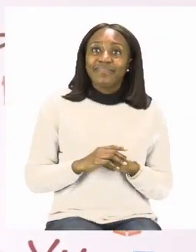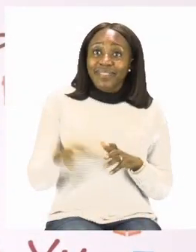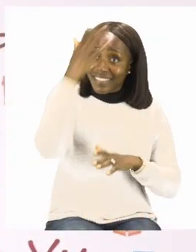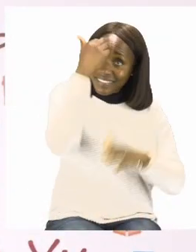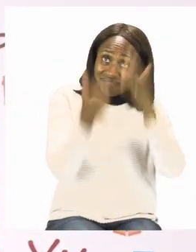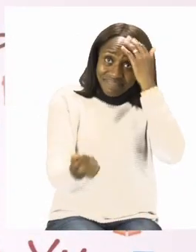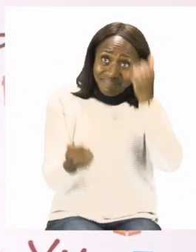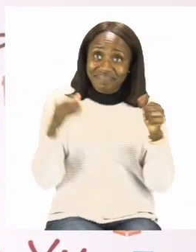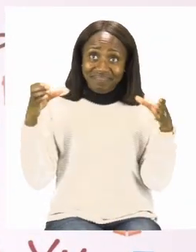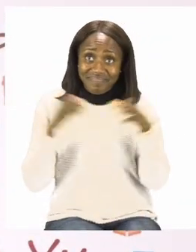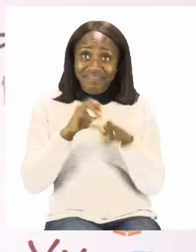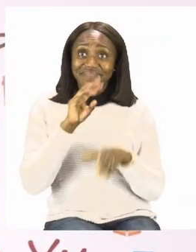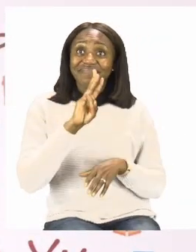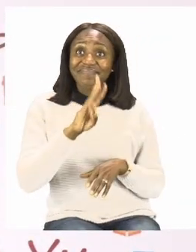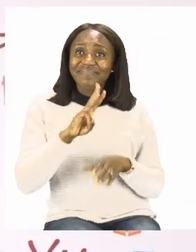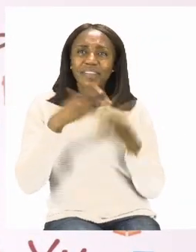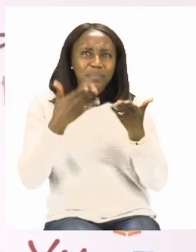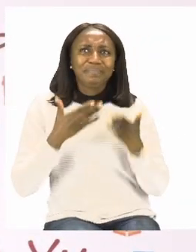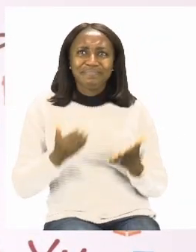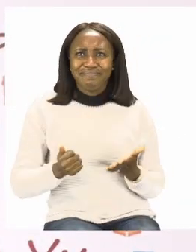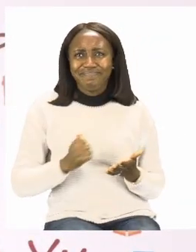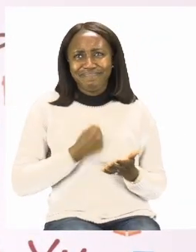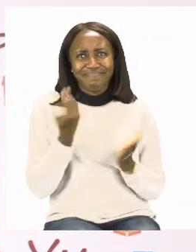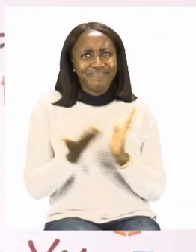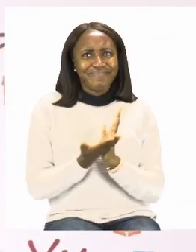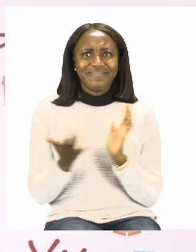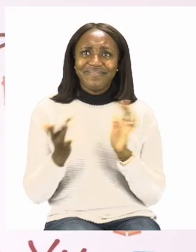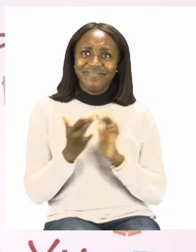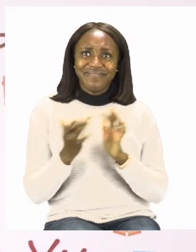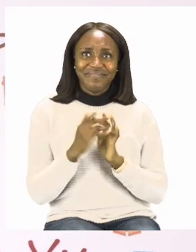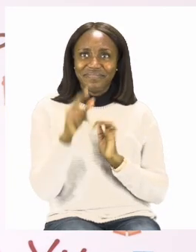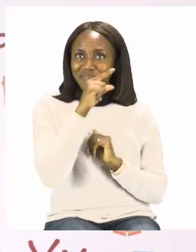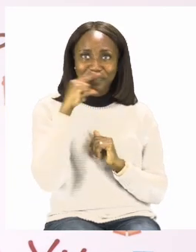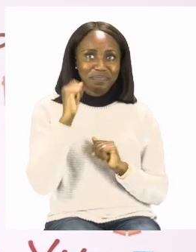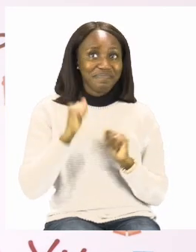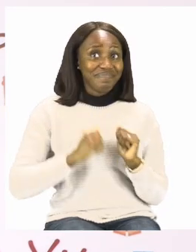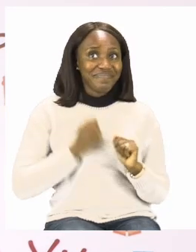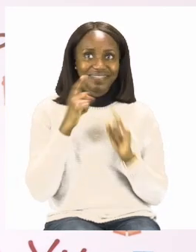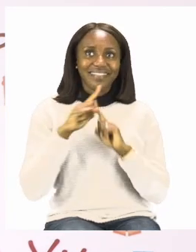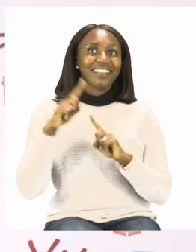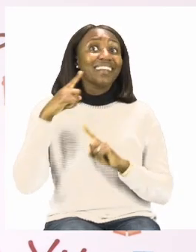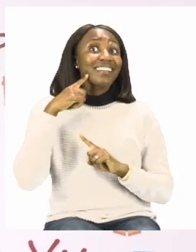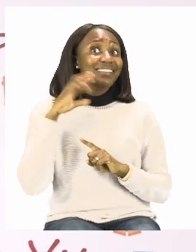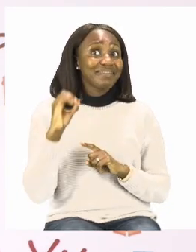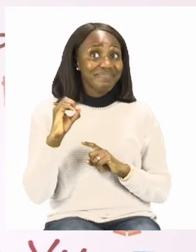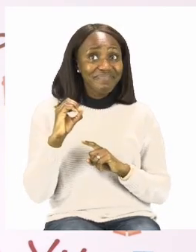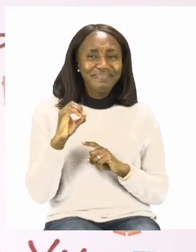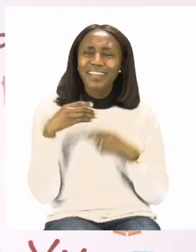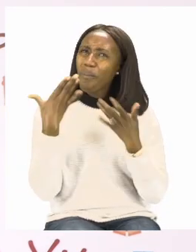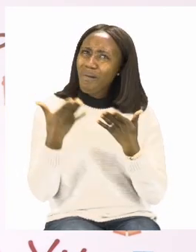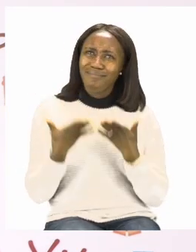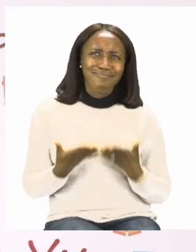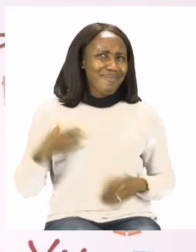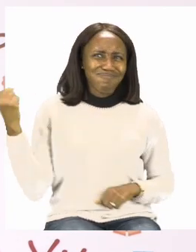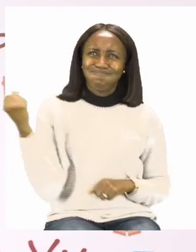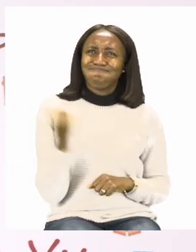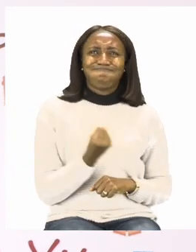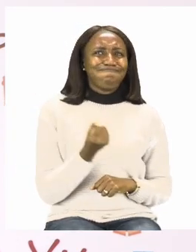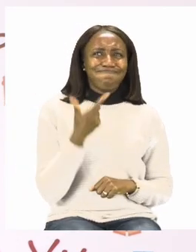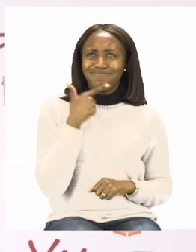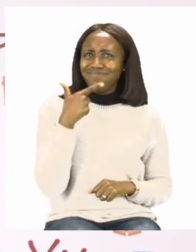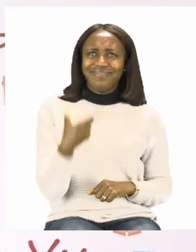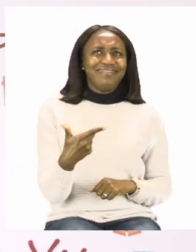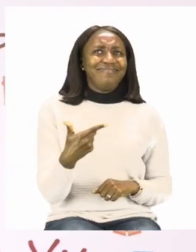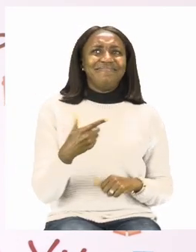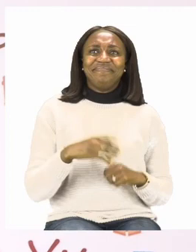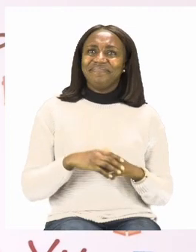Hello grade 3s and welcome to My Zone Online School. My name is Teacher Mutsa and thank you